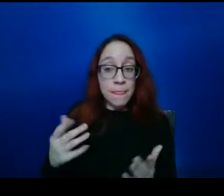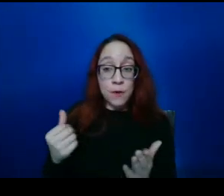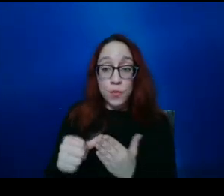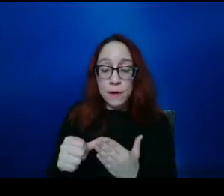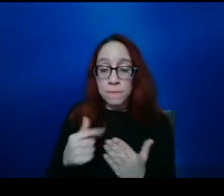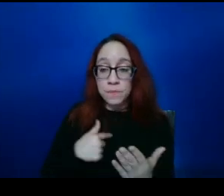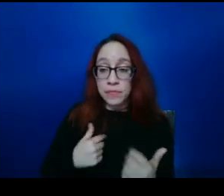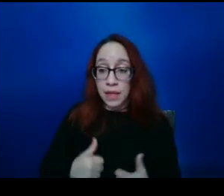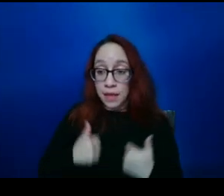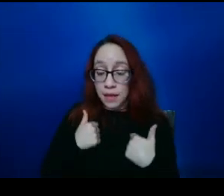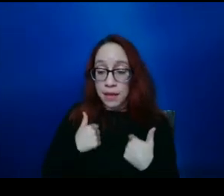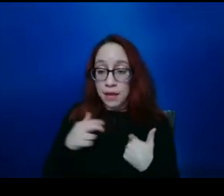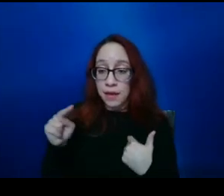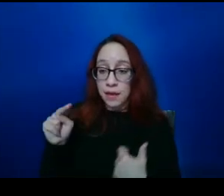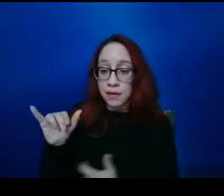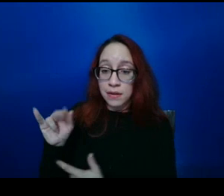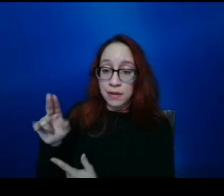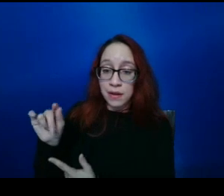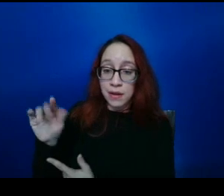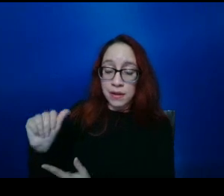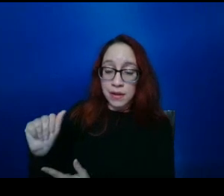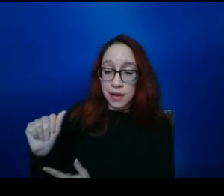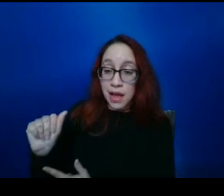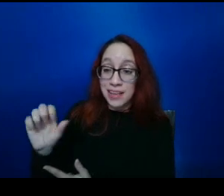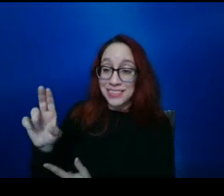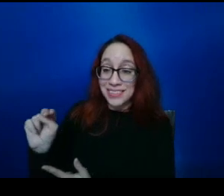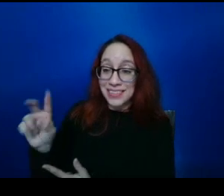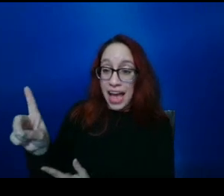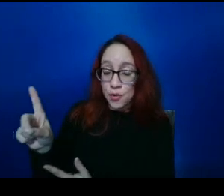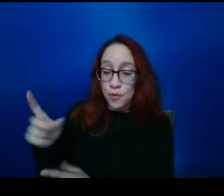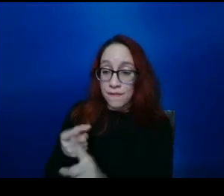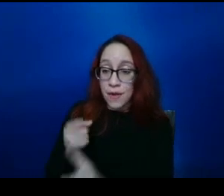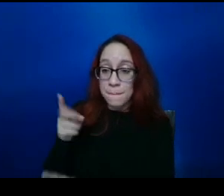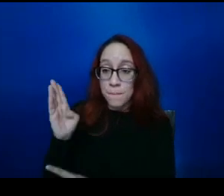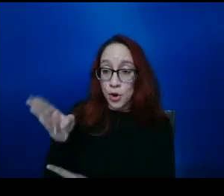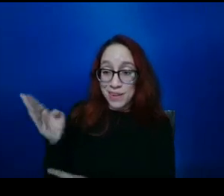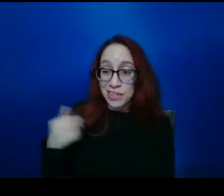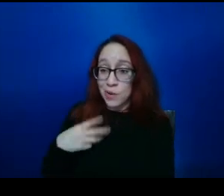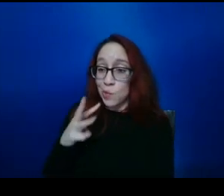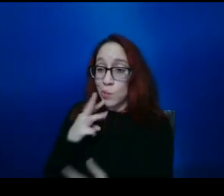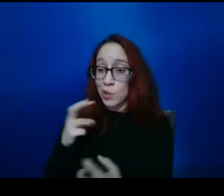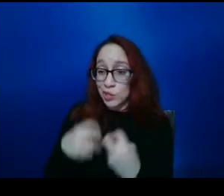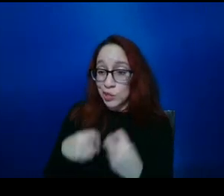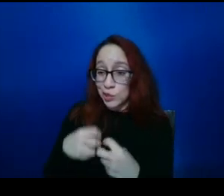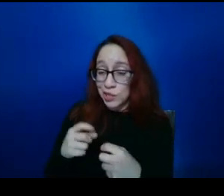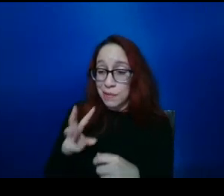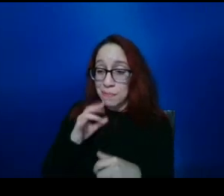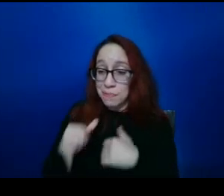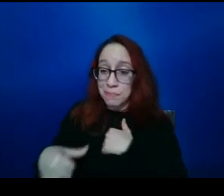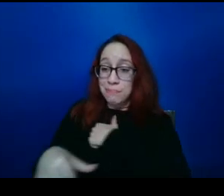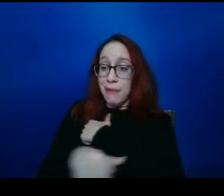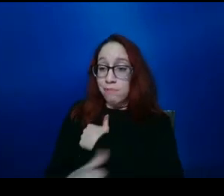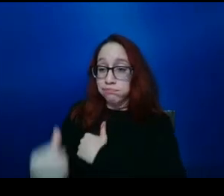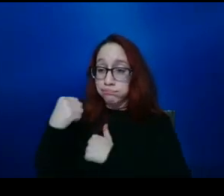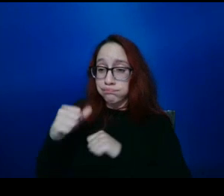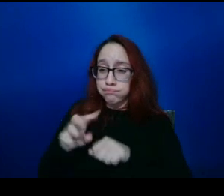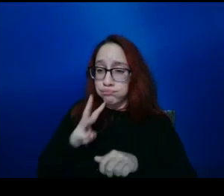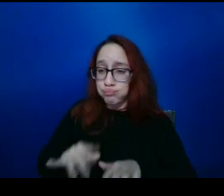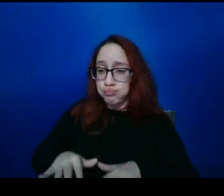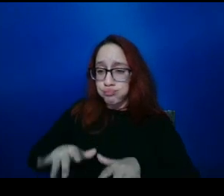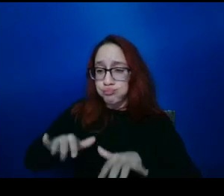I'm a resident of the Nautica Sound community in Boynton Beach and recently had a water issue that was flooding my backyard. I cannot tell you